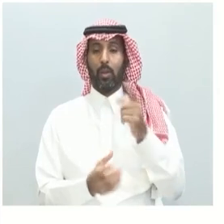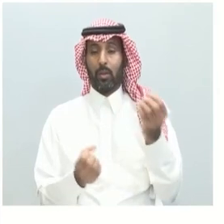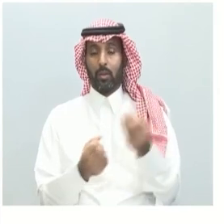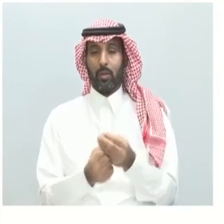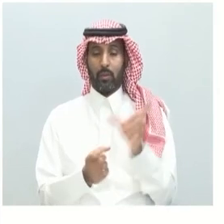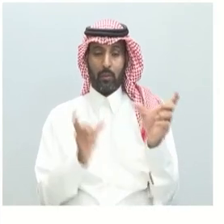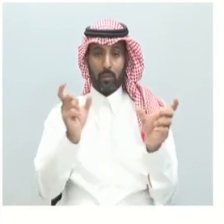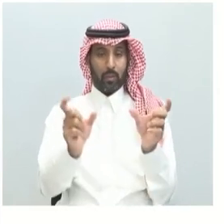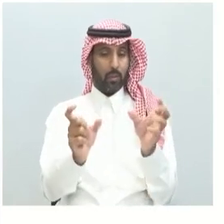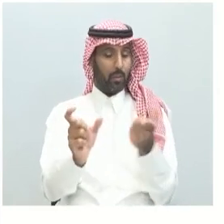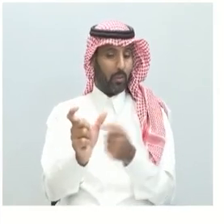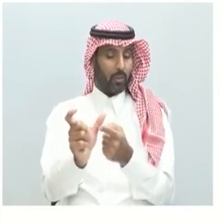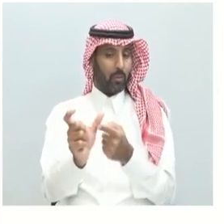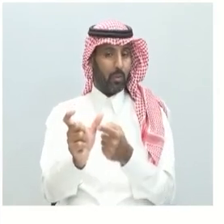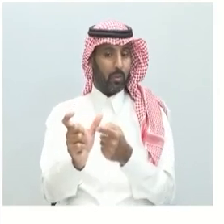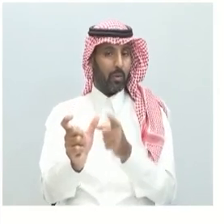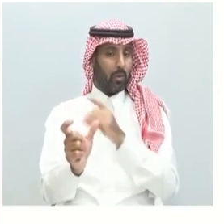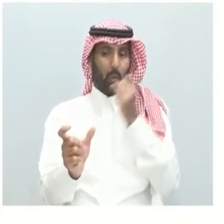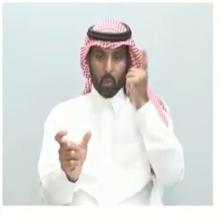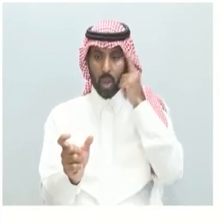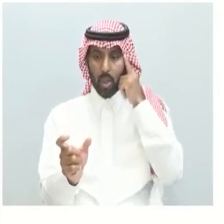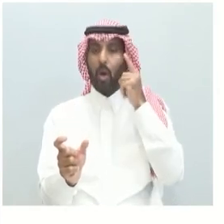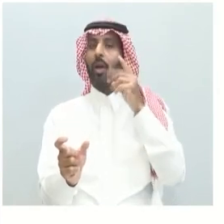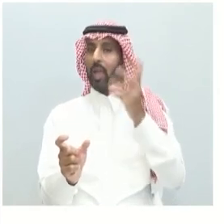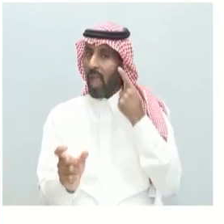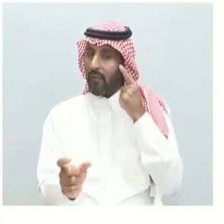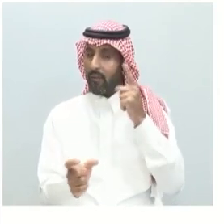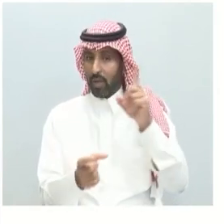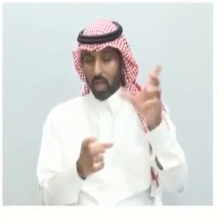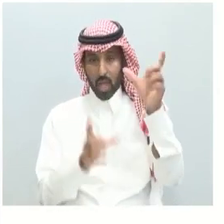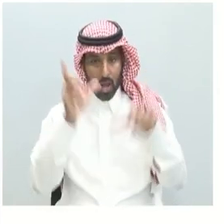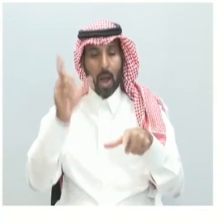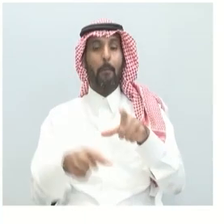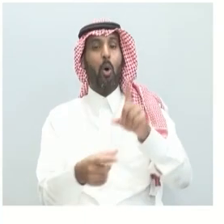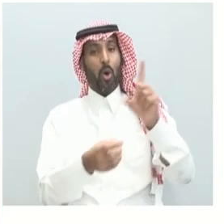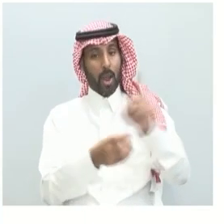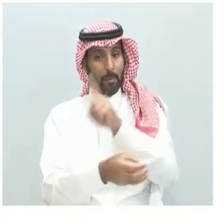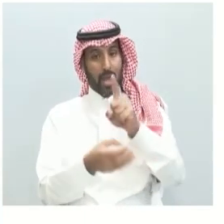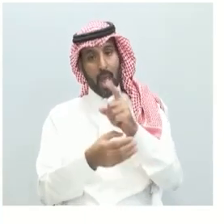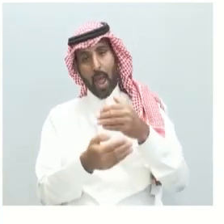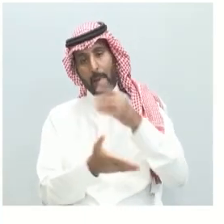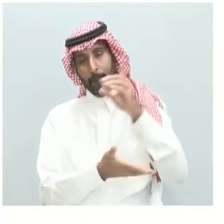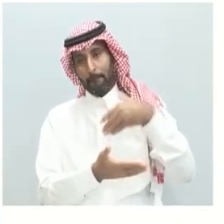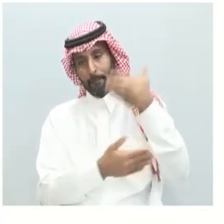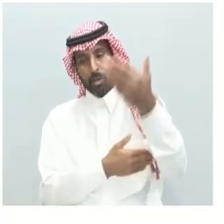here. Yes, they will know better how to protect the environment in the future. Number